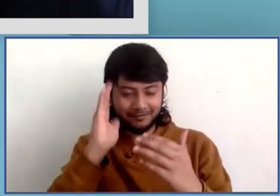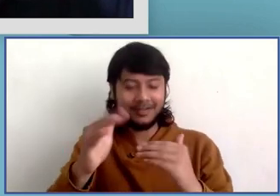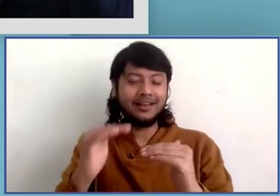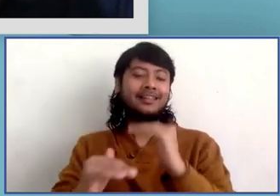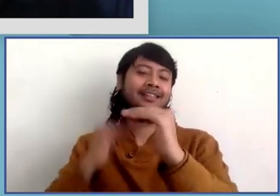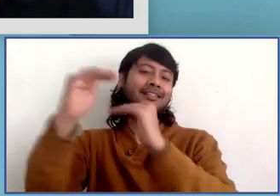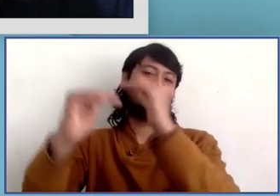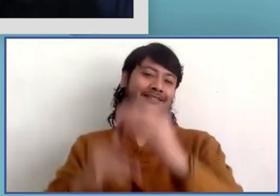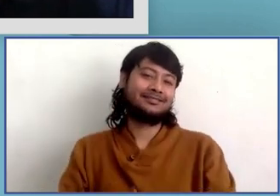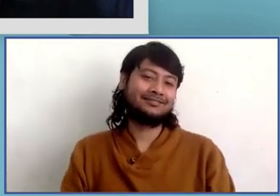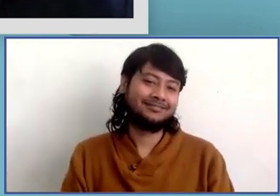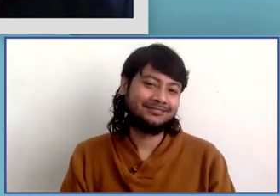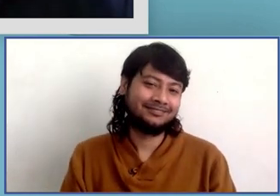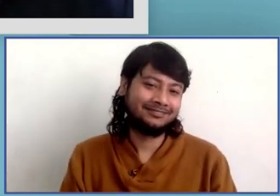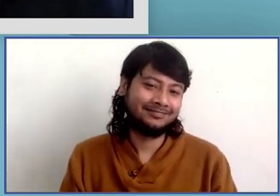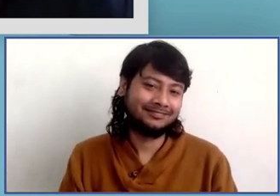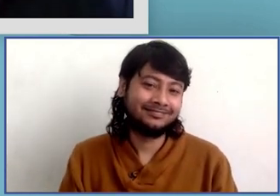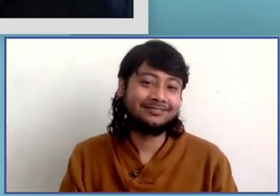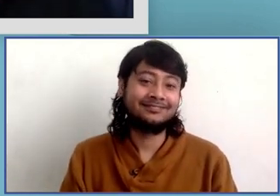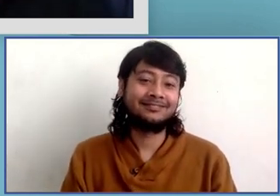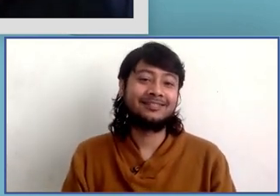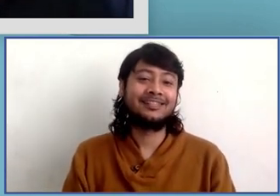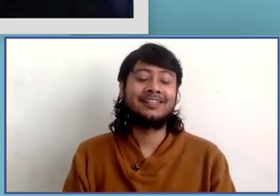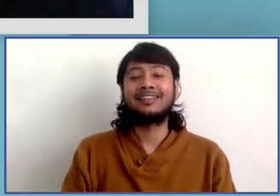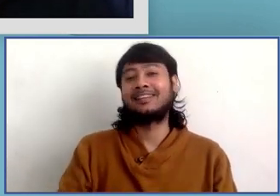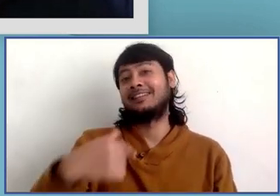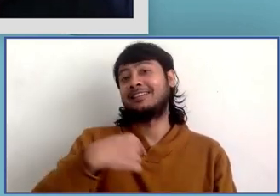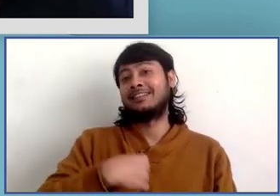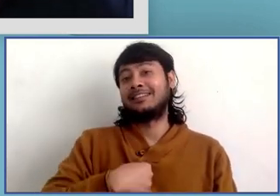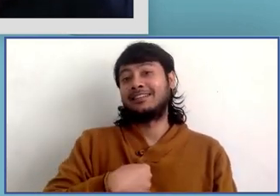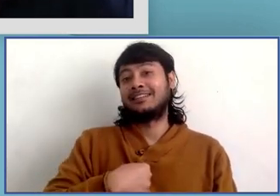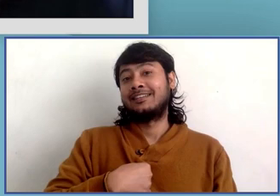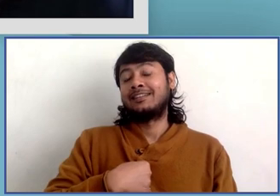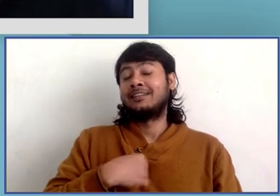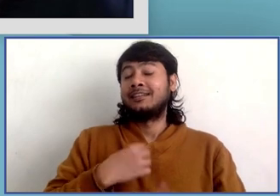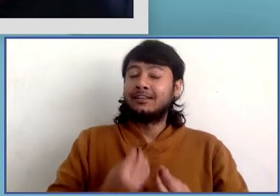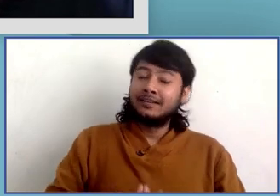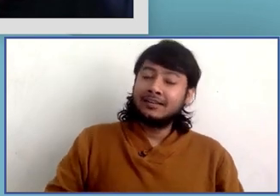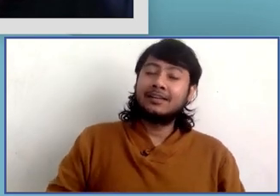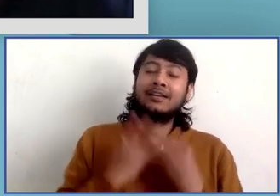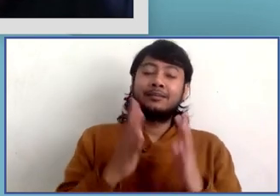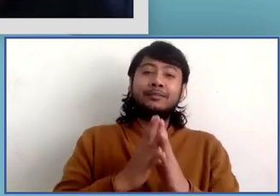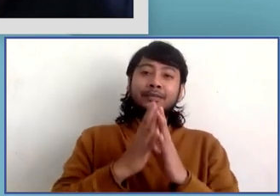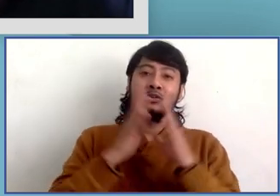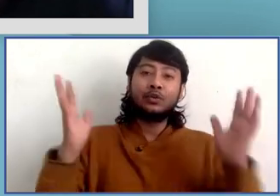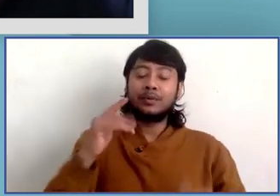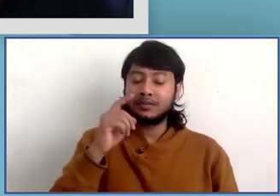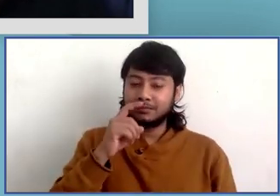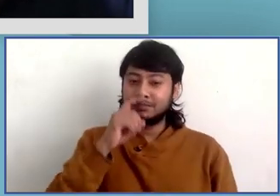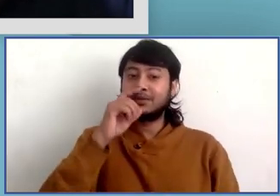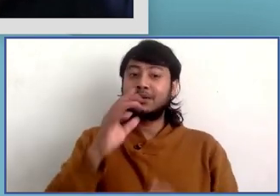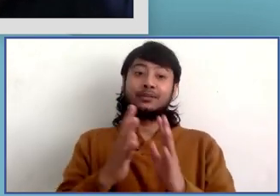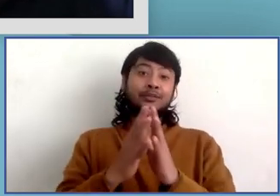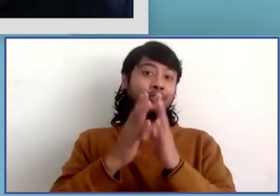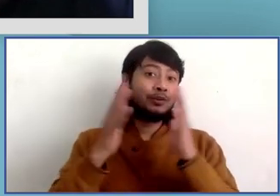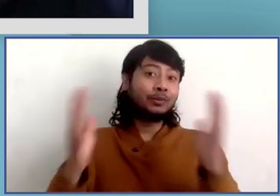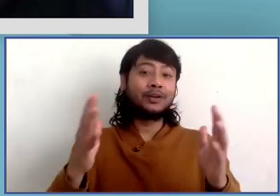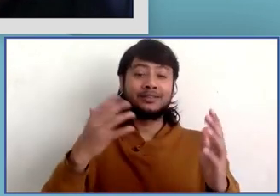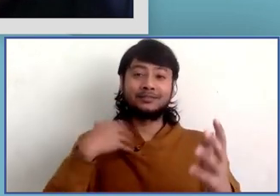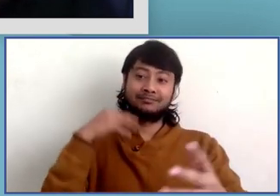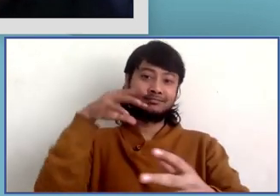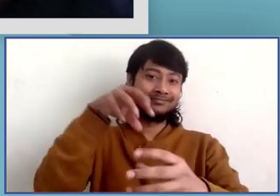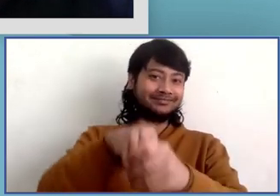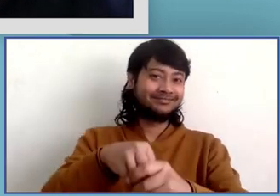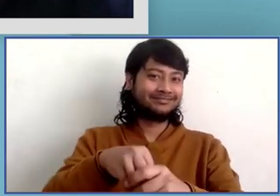you I'm very happy and proud to be with you all in the